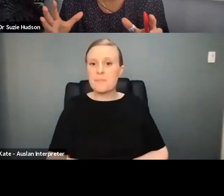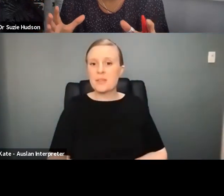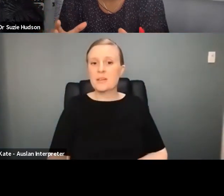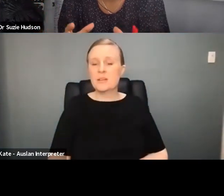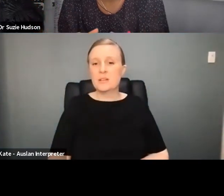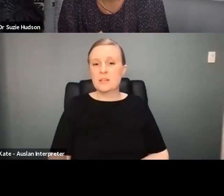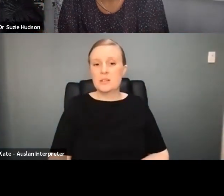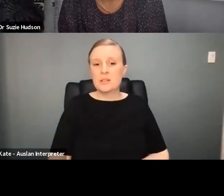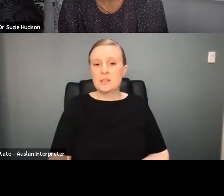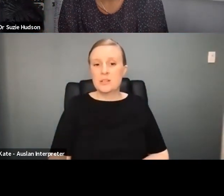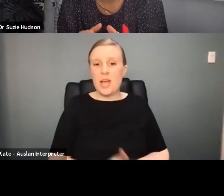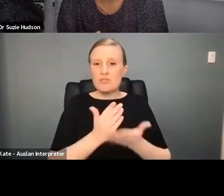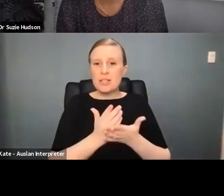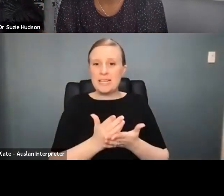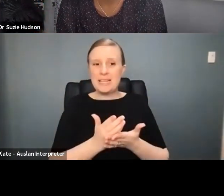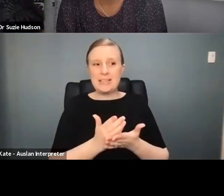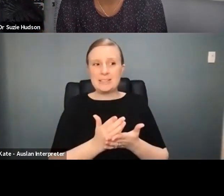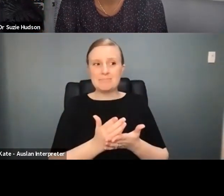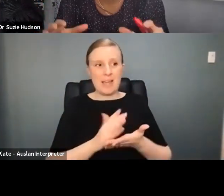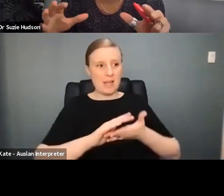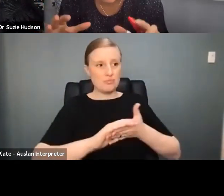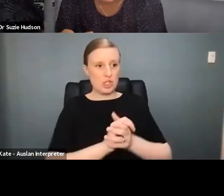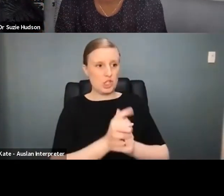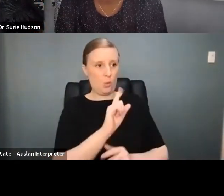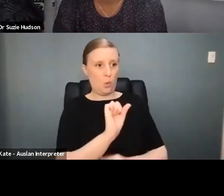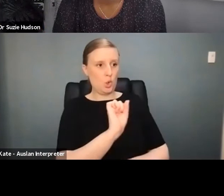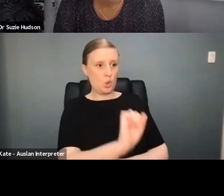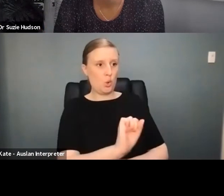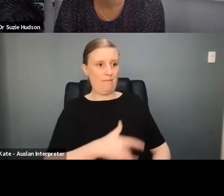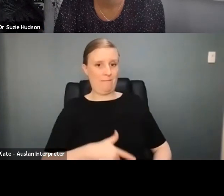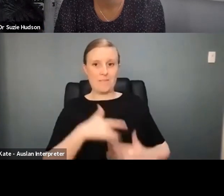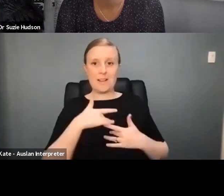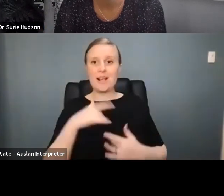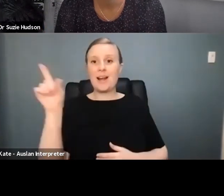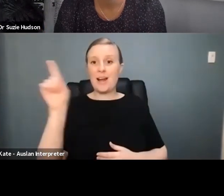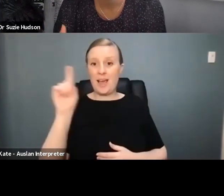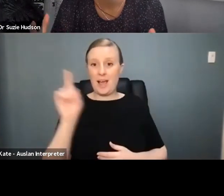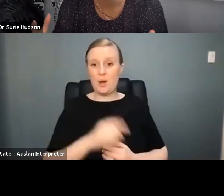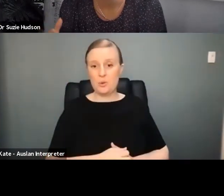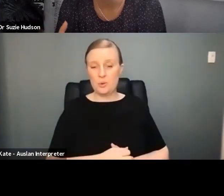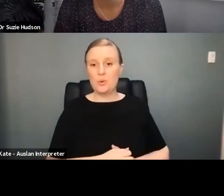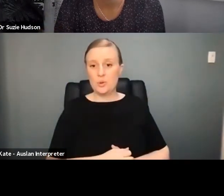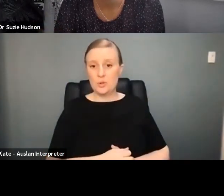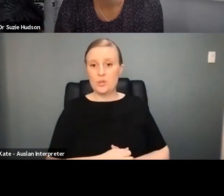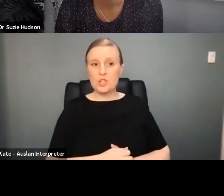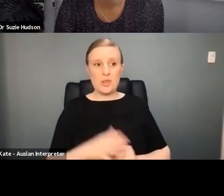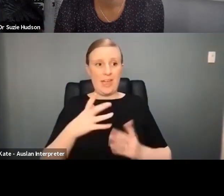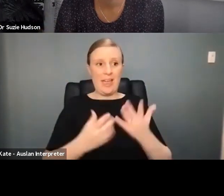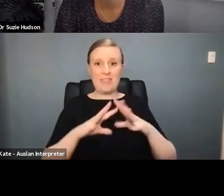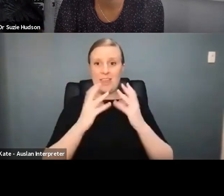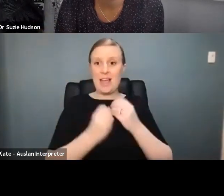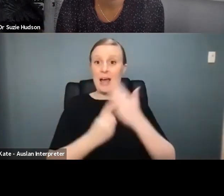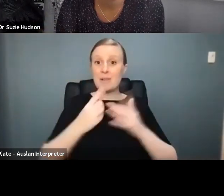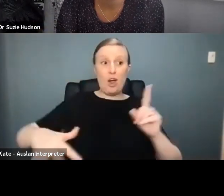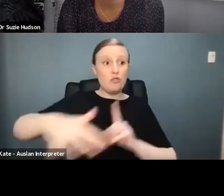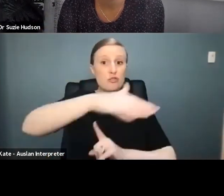appreciation for what the person is going through in that moment, and so bringing down the intensity of what's happening around them. And